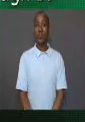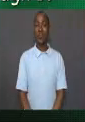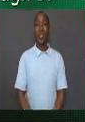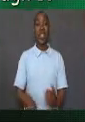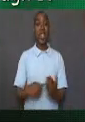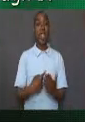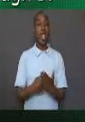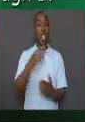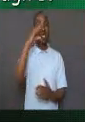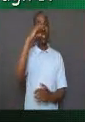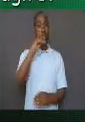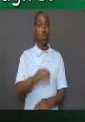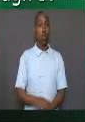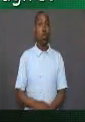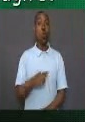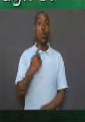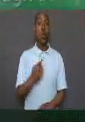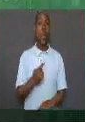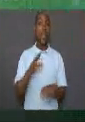is called the recipient.